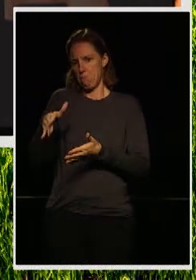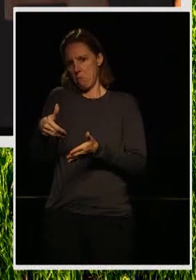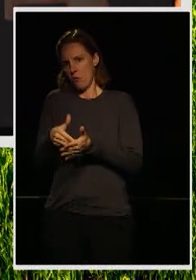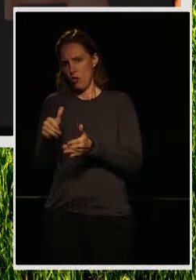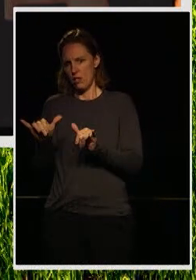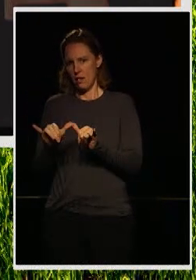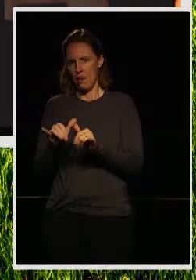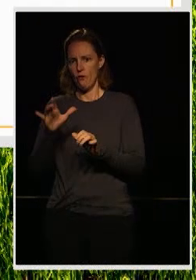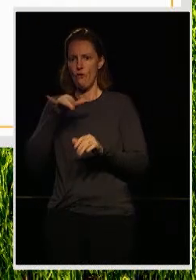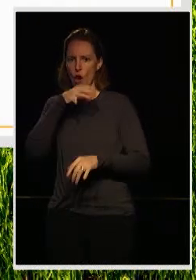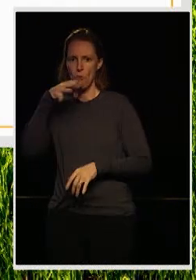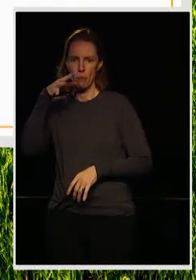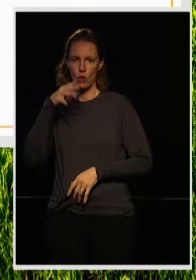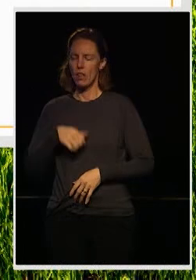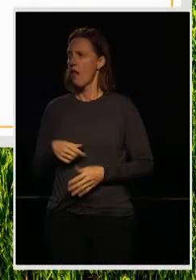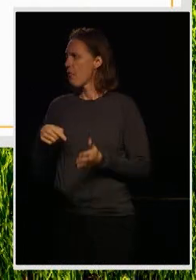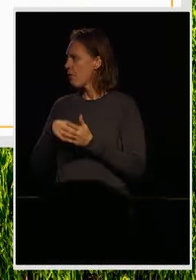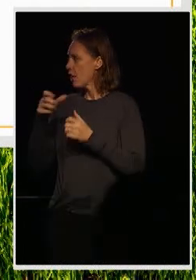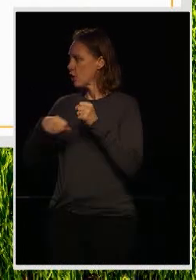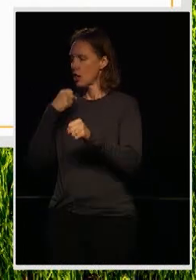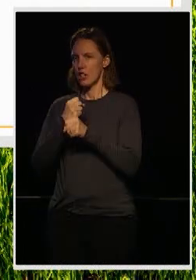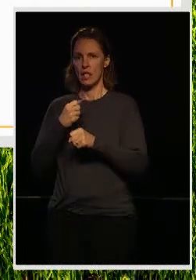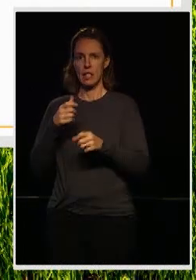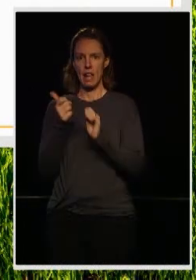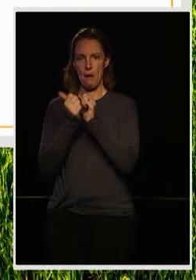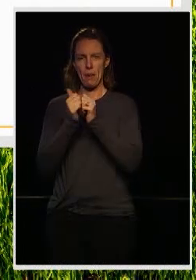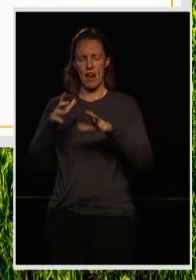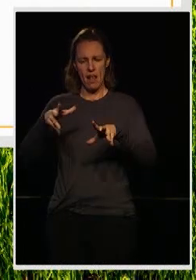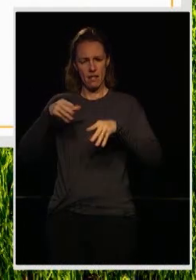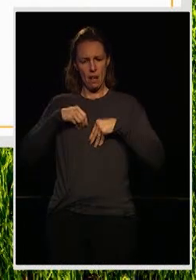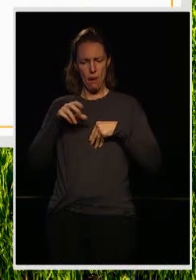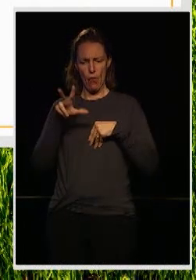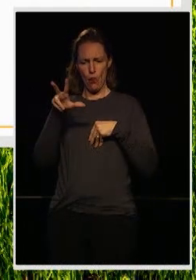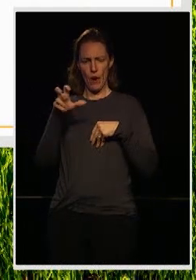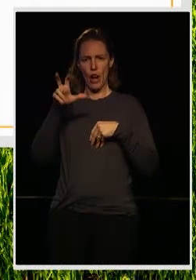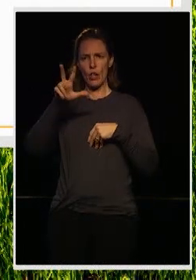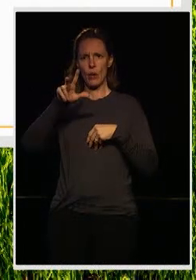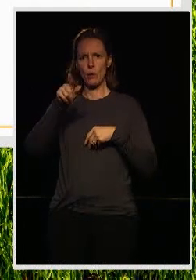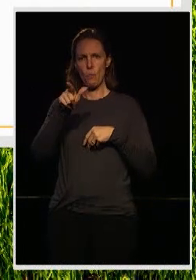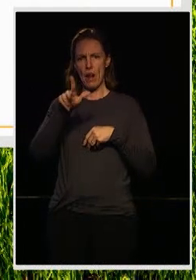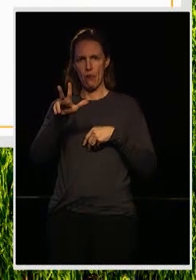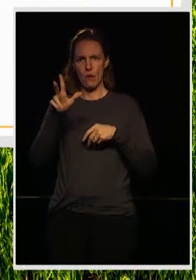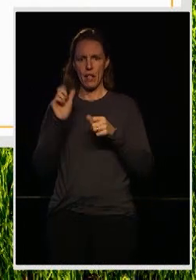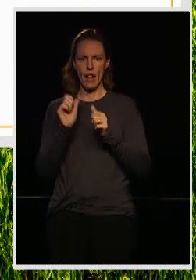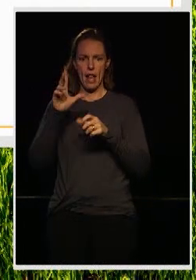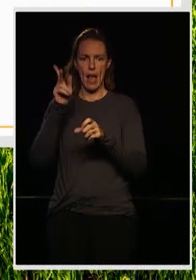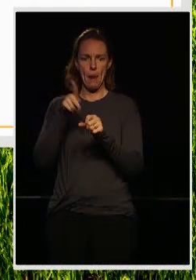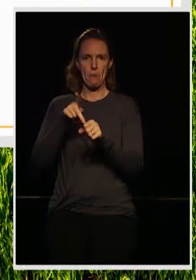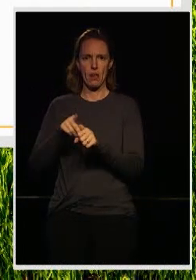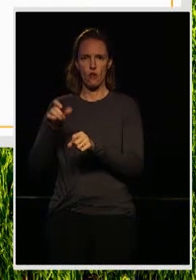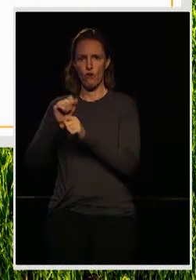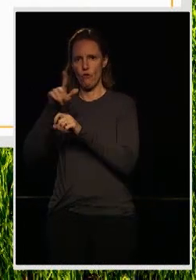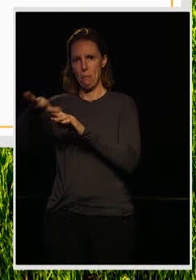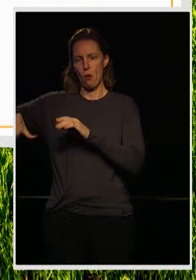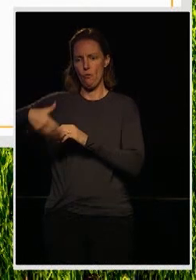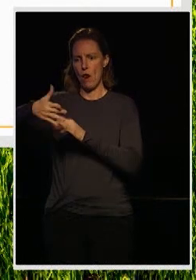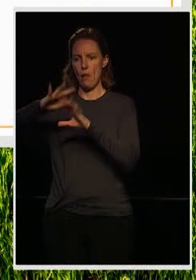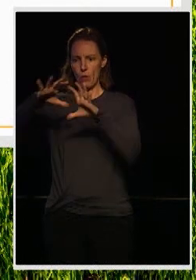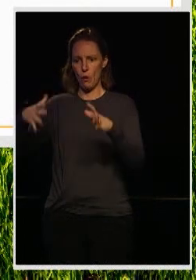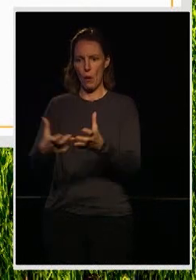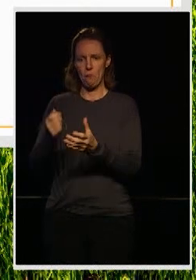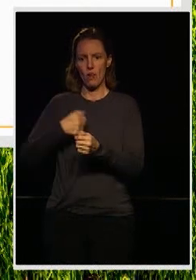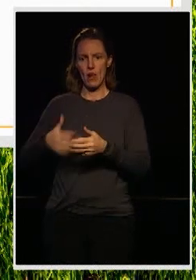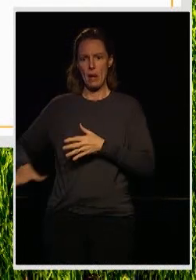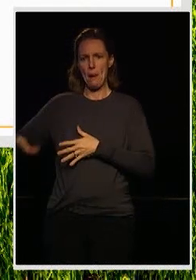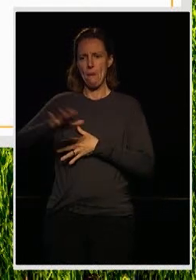year's competition accepted 323 applications from around the globe, which brings us to about 1,500